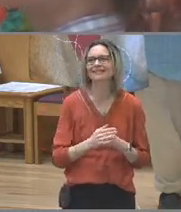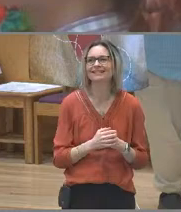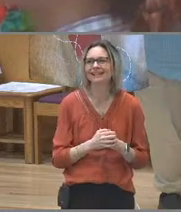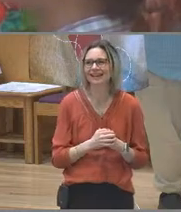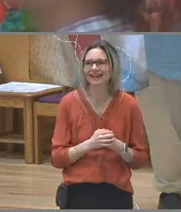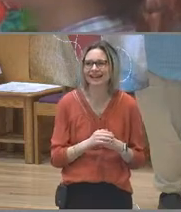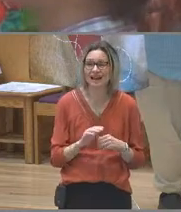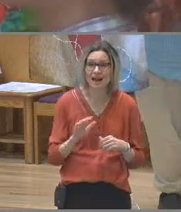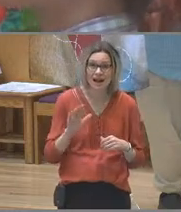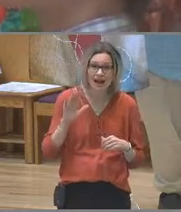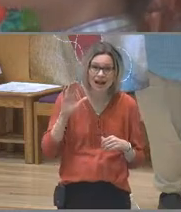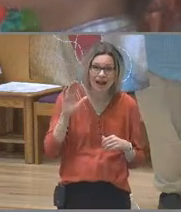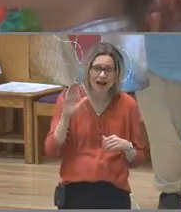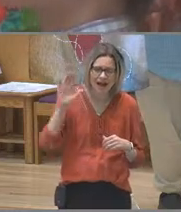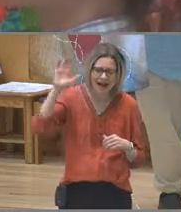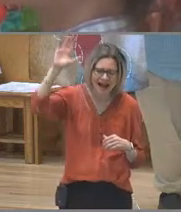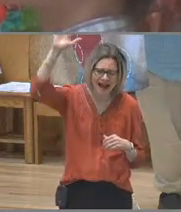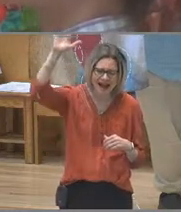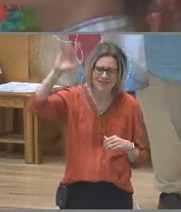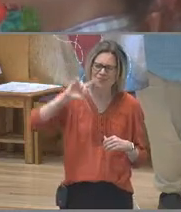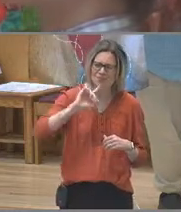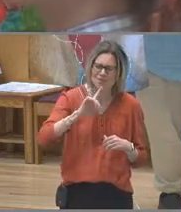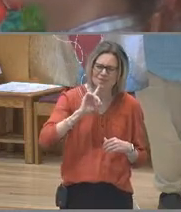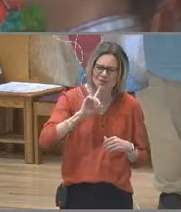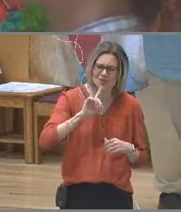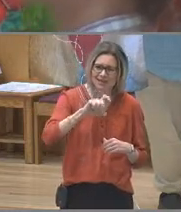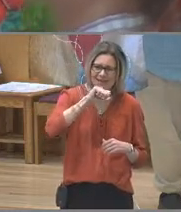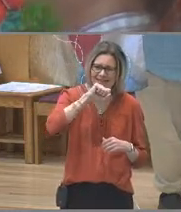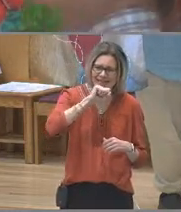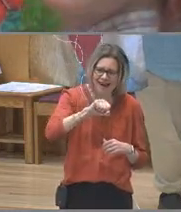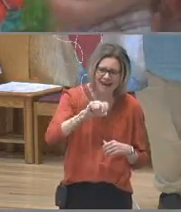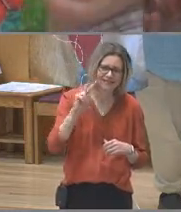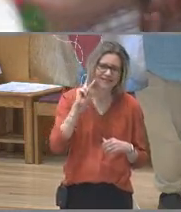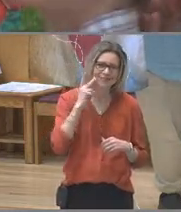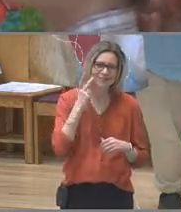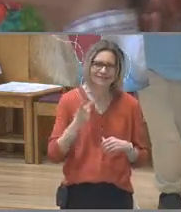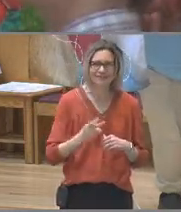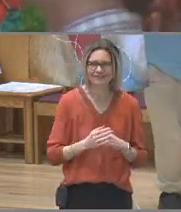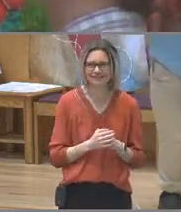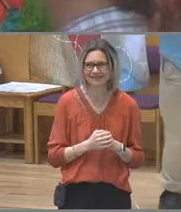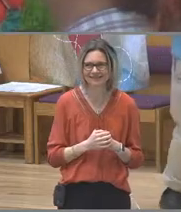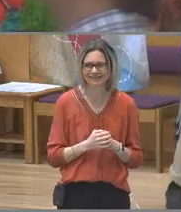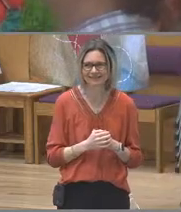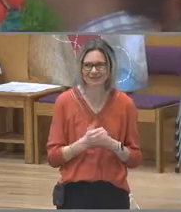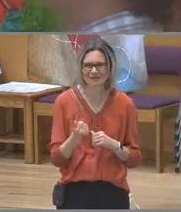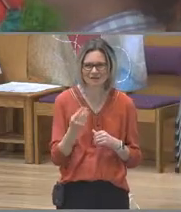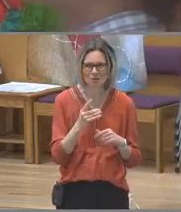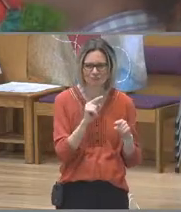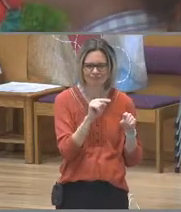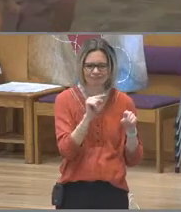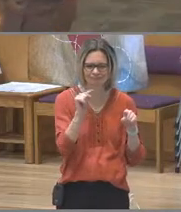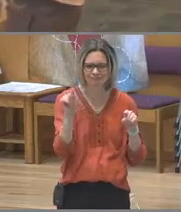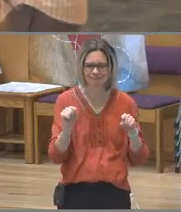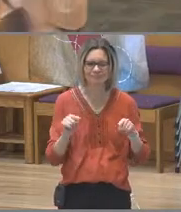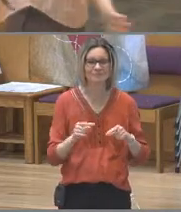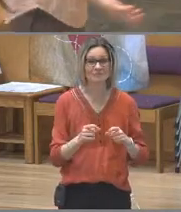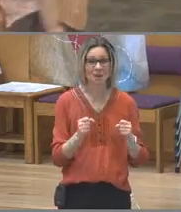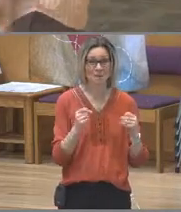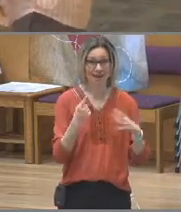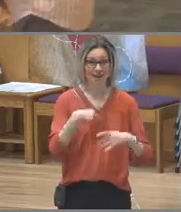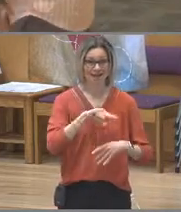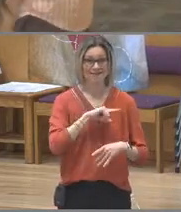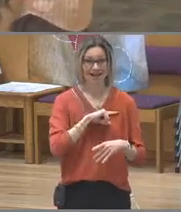Okay, raise your hand as high as you can if you really, really, really like vegetables. There are a couple of you. Many of us